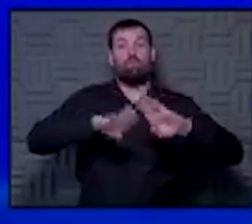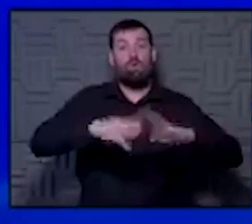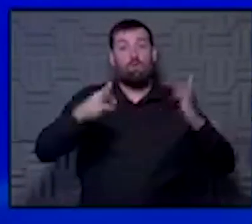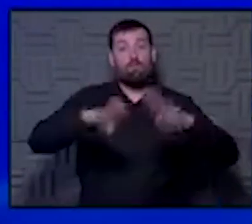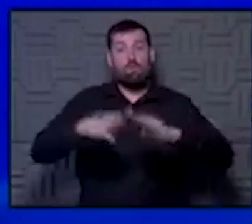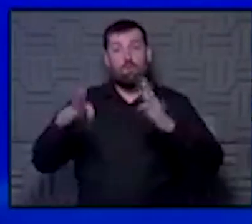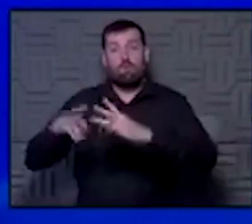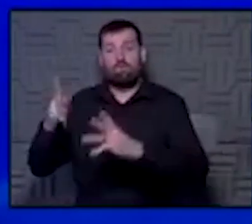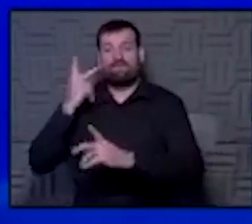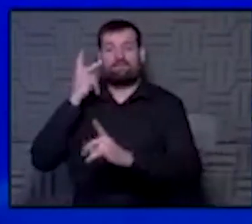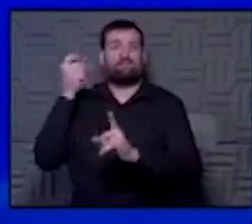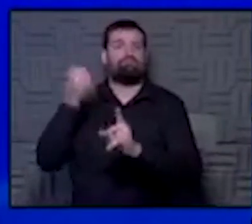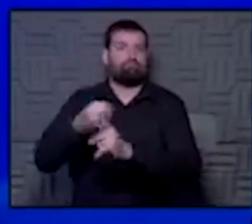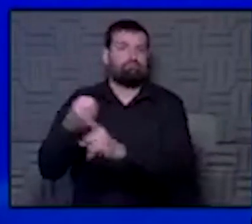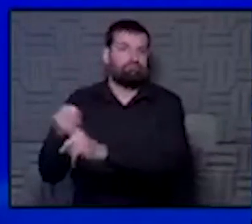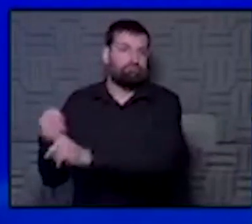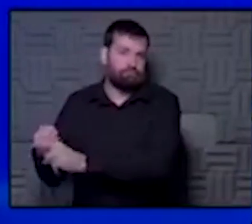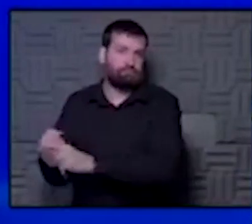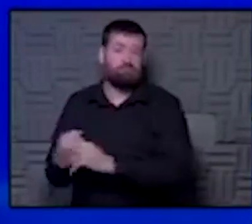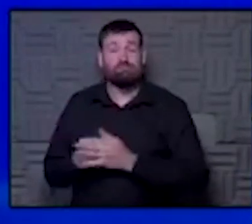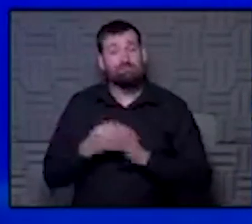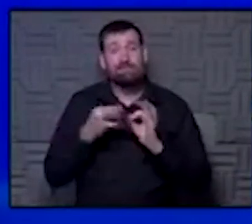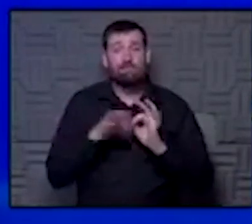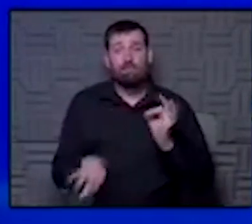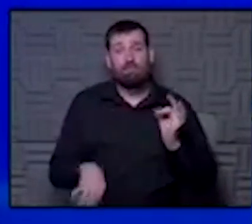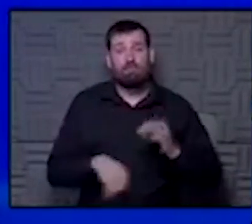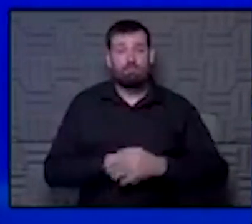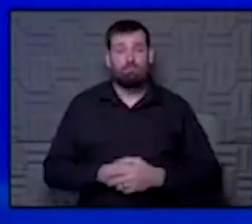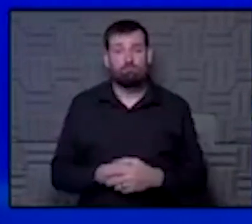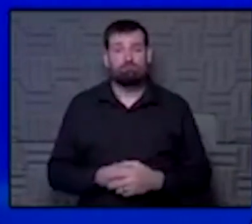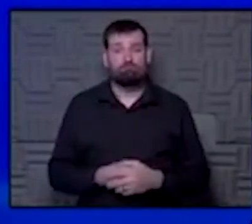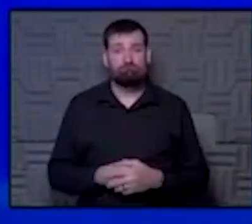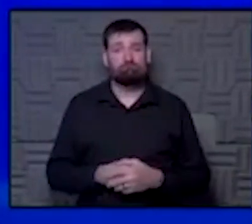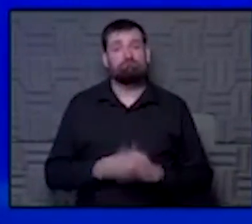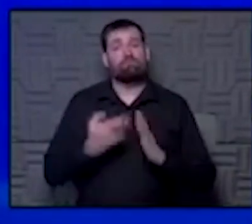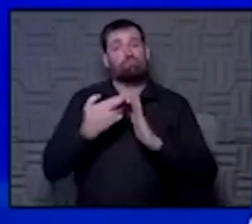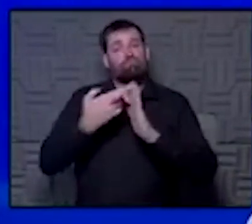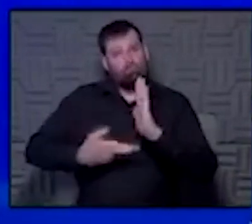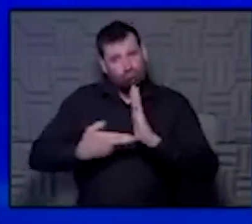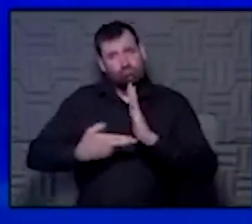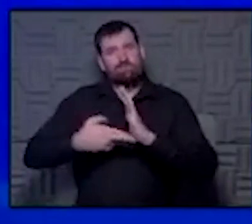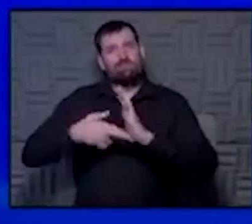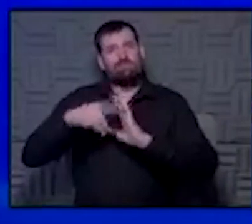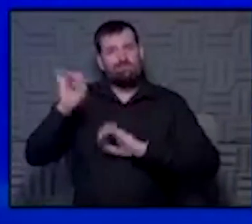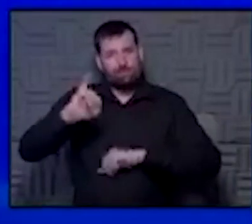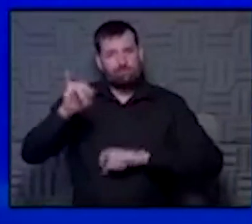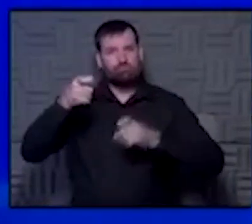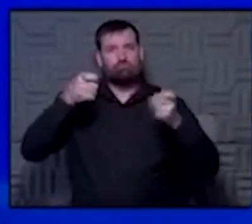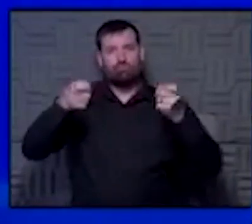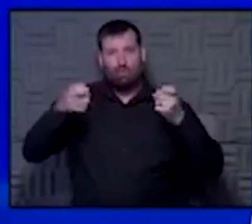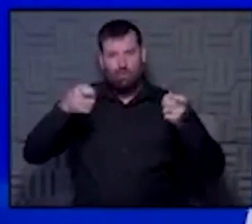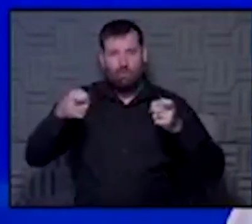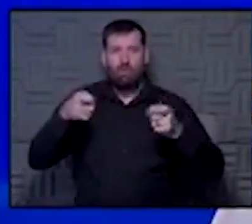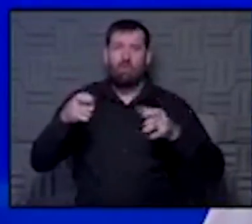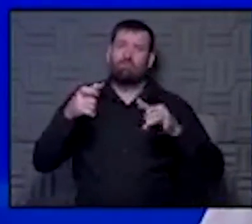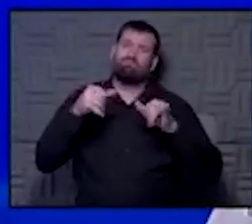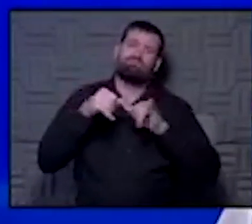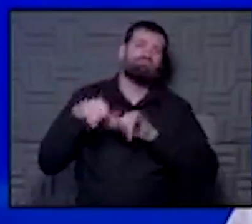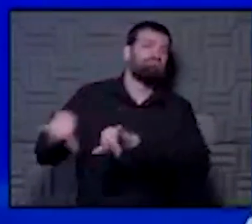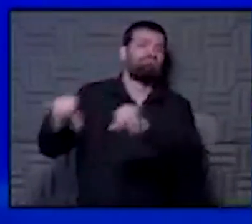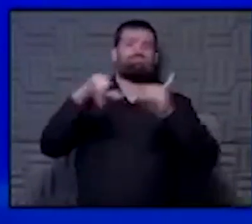the repercussions from that. It's very simple, right? That it's the rules of infection control. They travel with